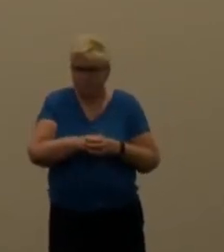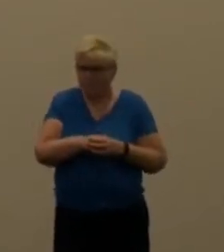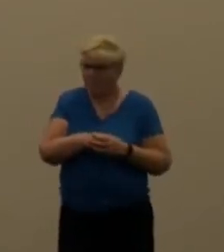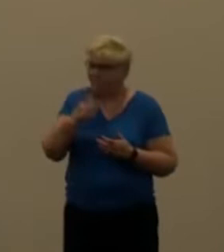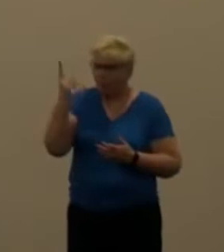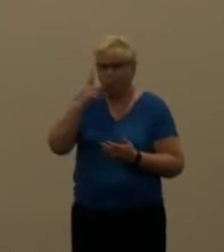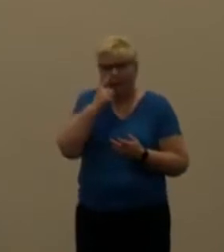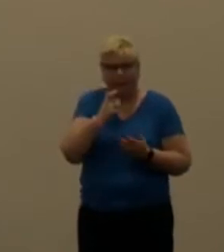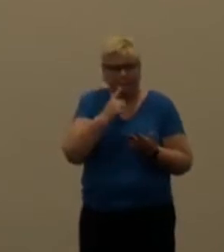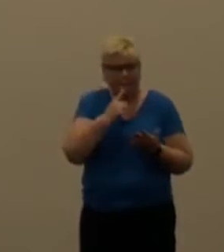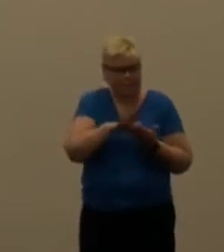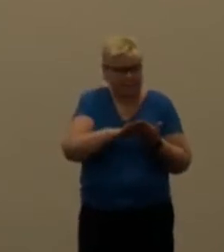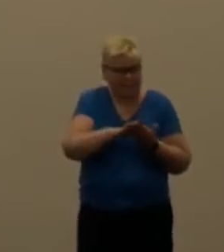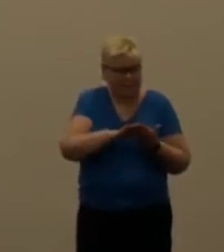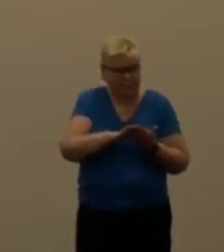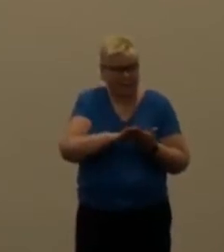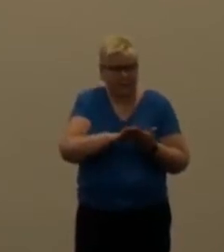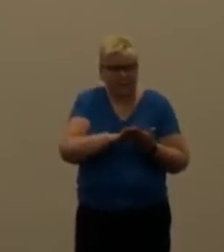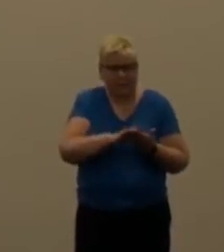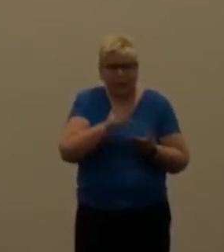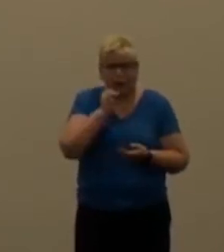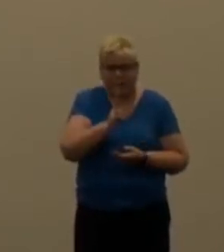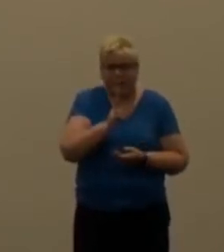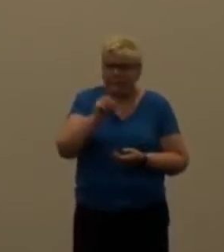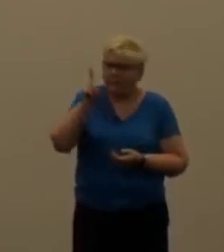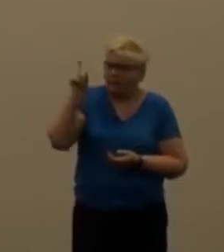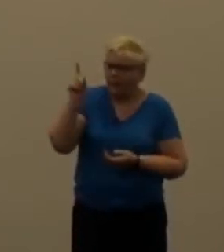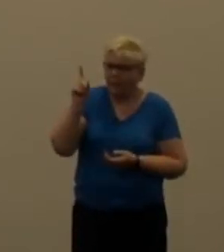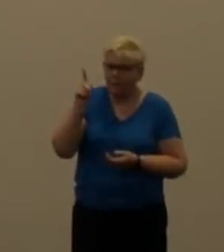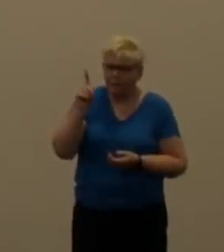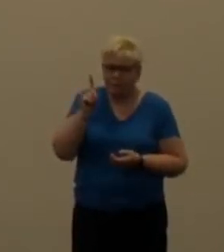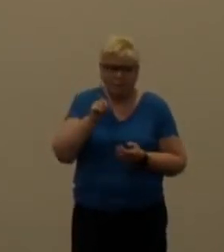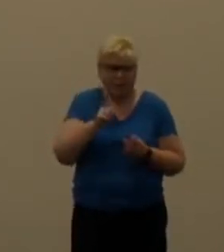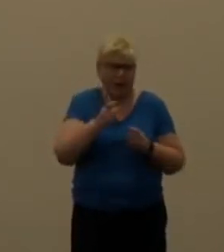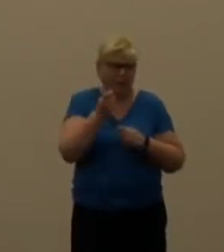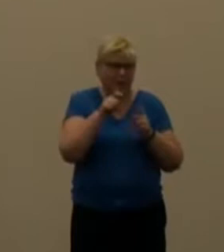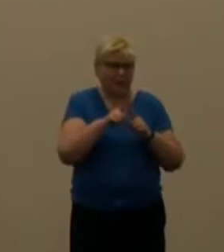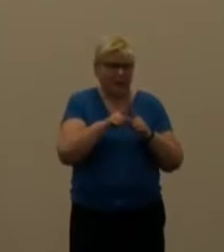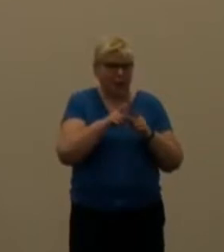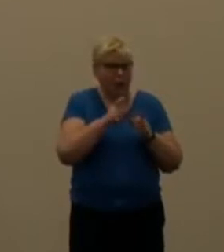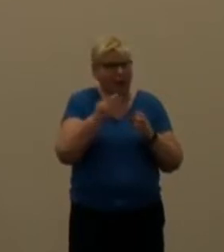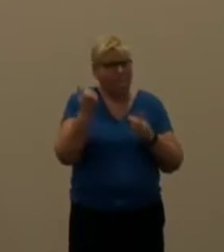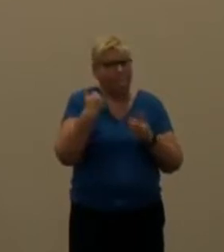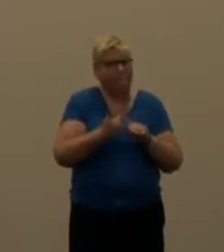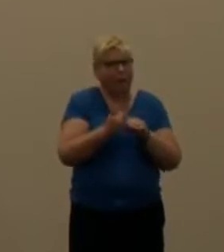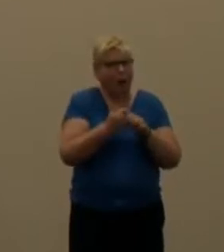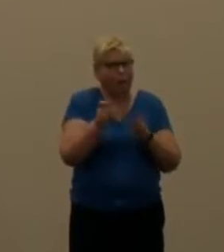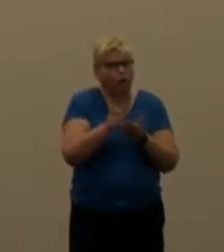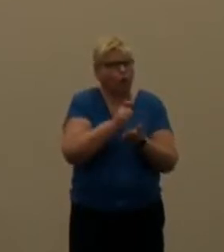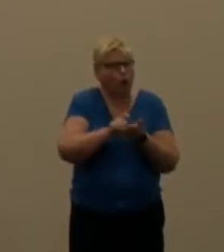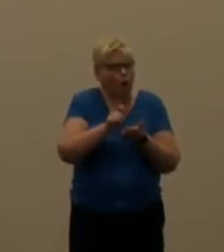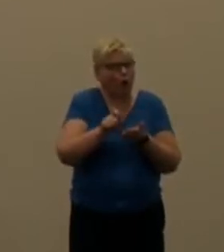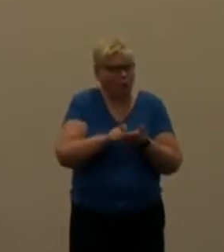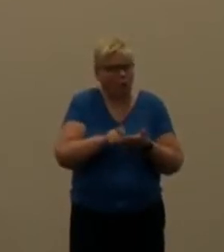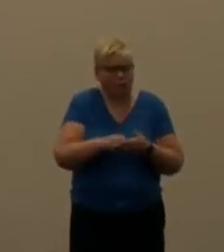we can define those. You can see it as a journal, backlog journal, where you can put all the